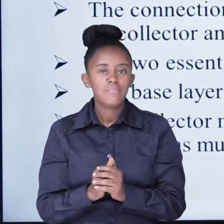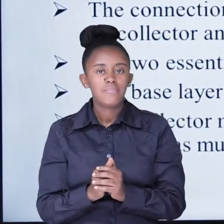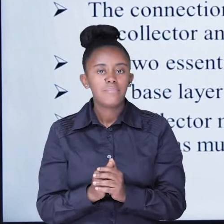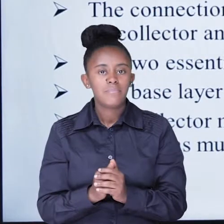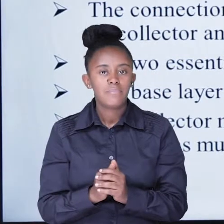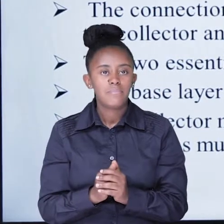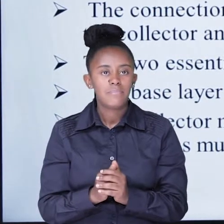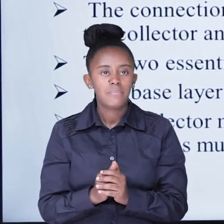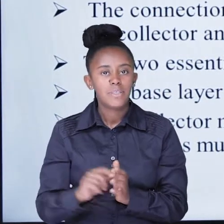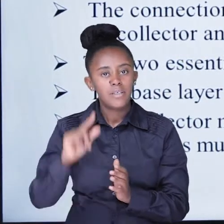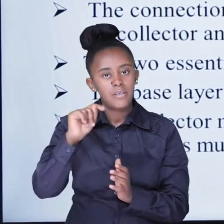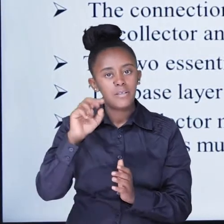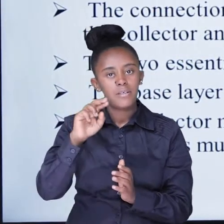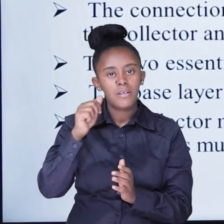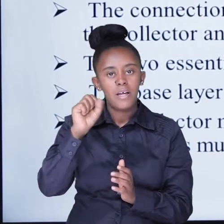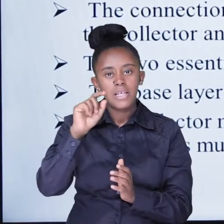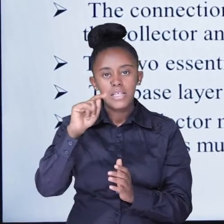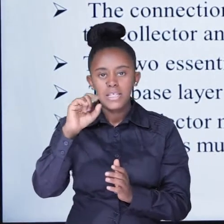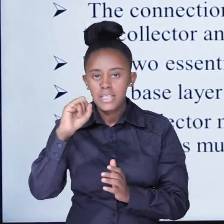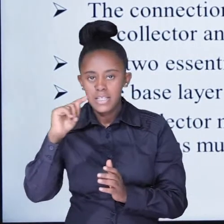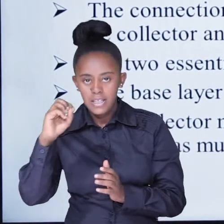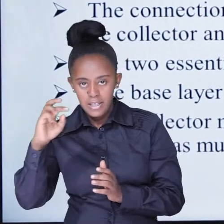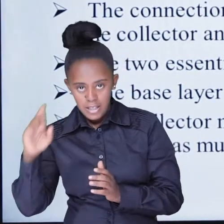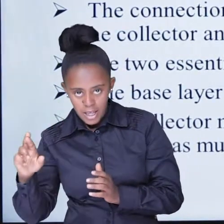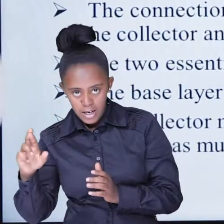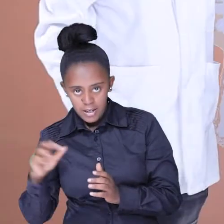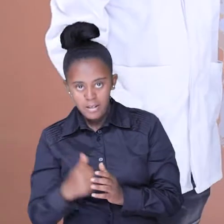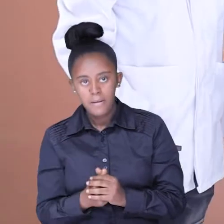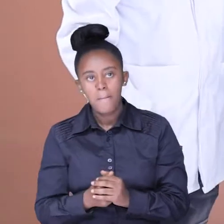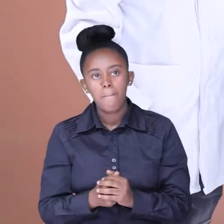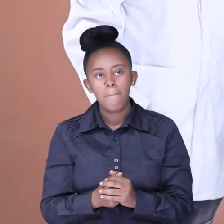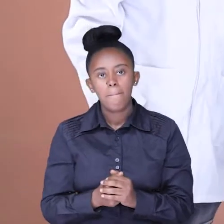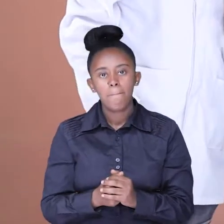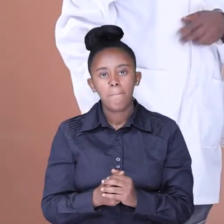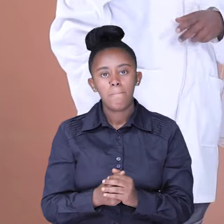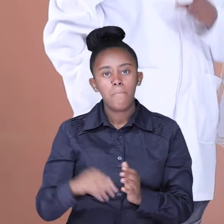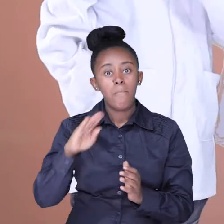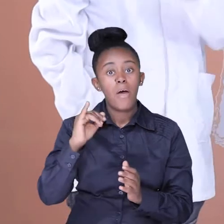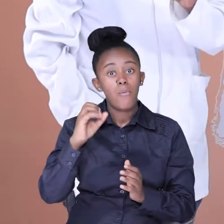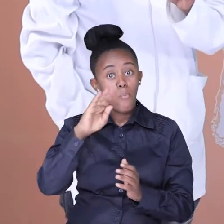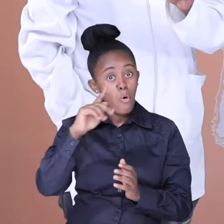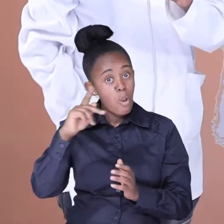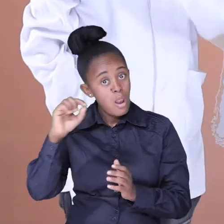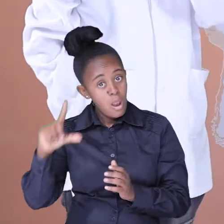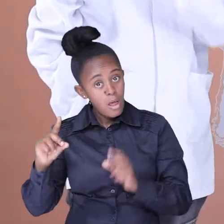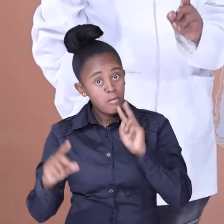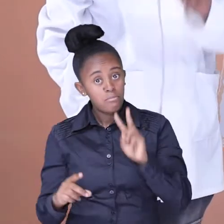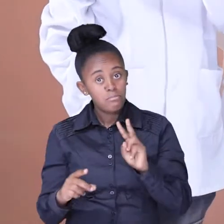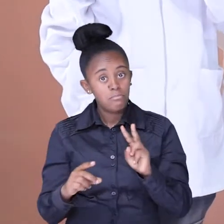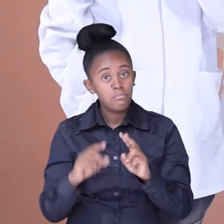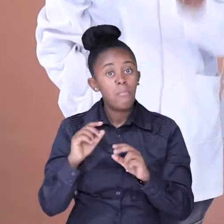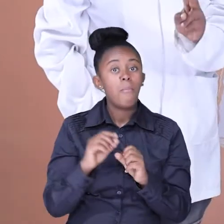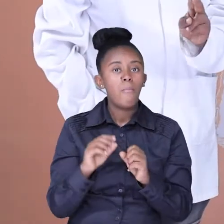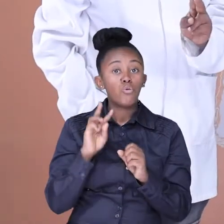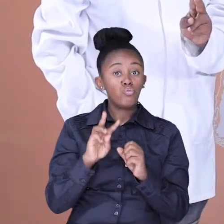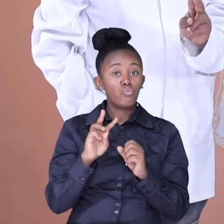transistors. Transistors. Student, there are bipolar transistors. Bi means it is a Greek word,